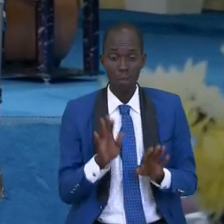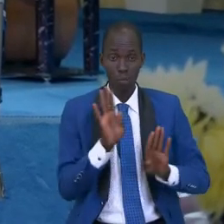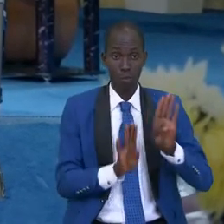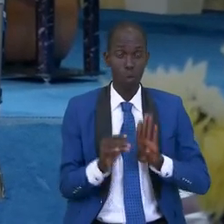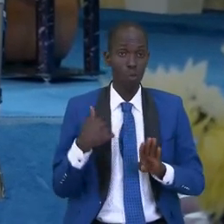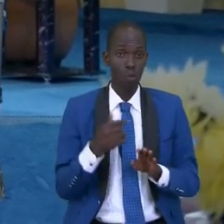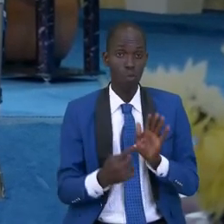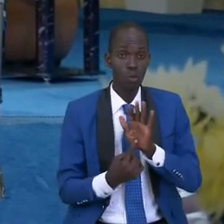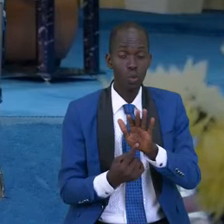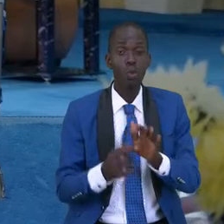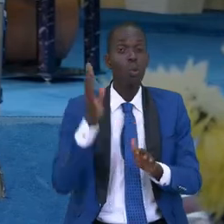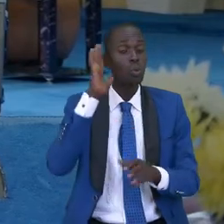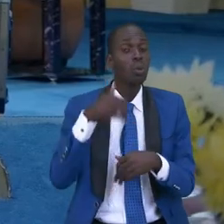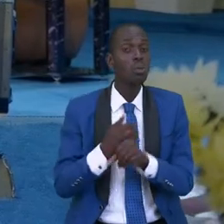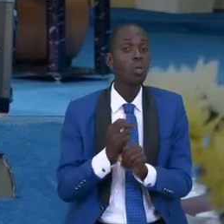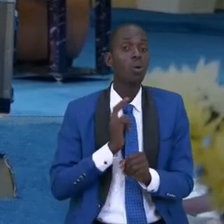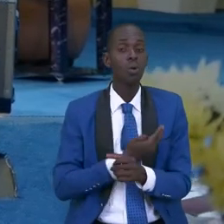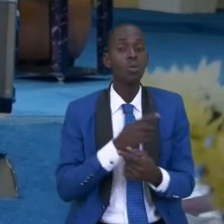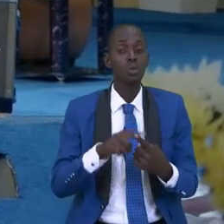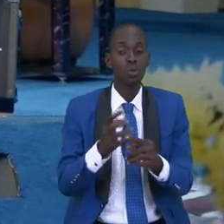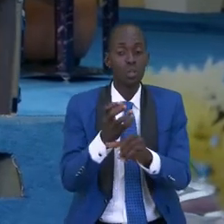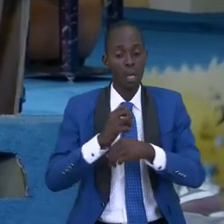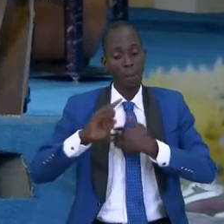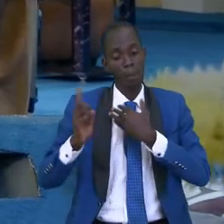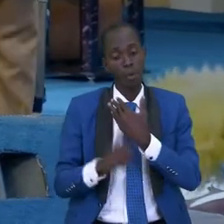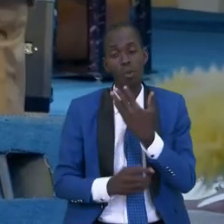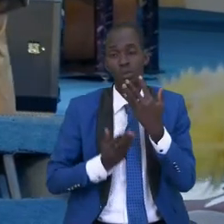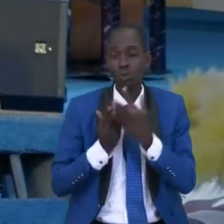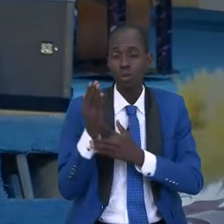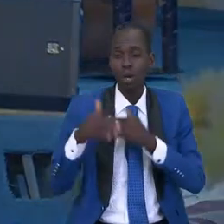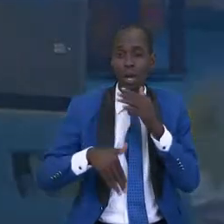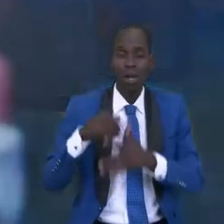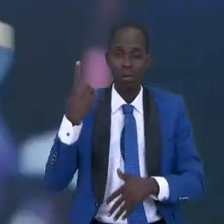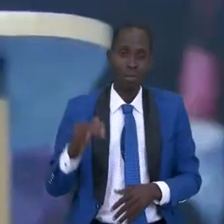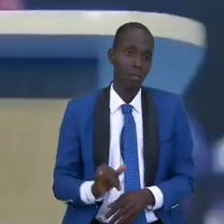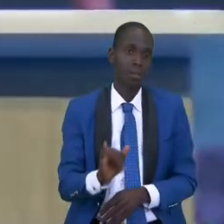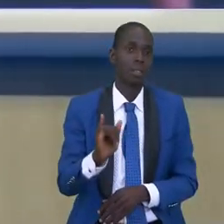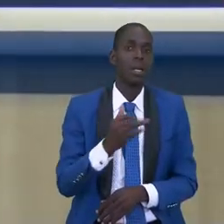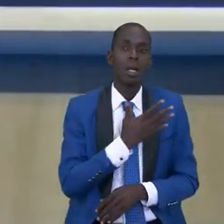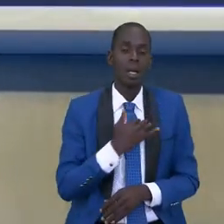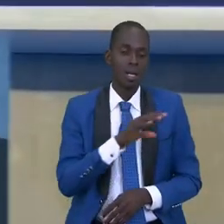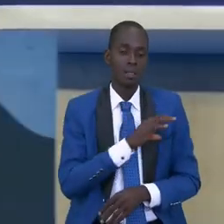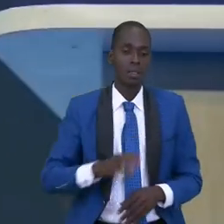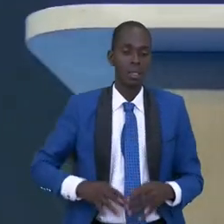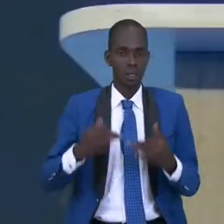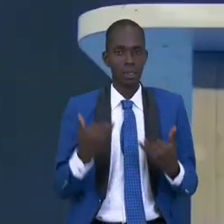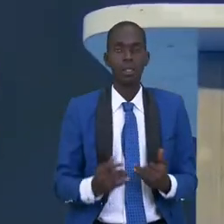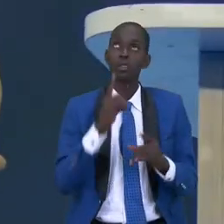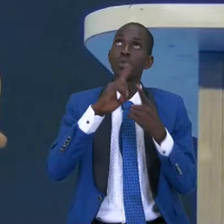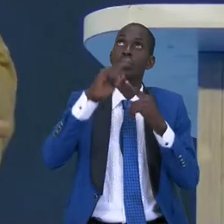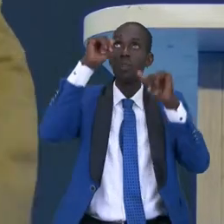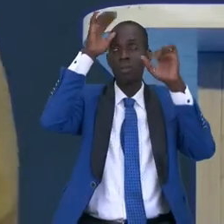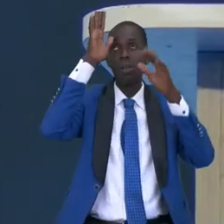reap punishment all through eternity. And he said, forgive them, for they